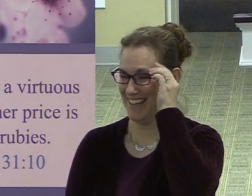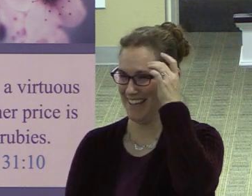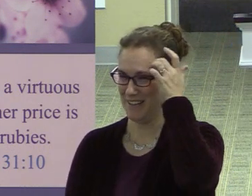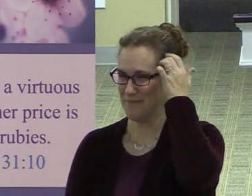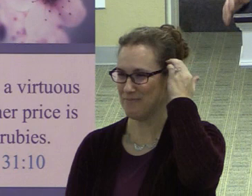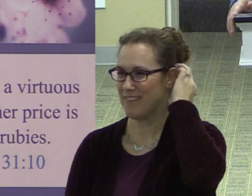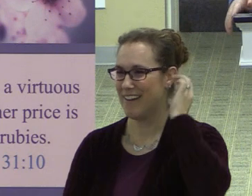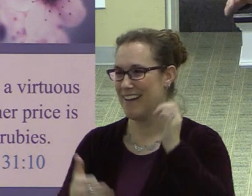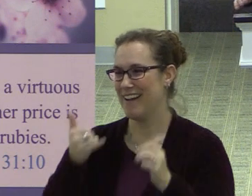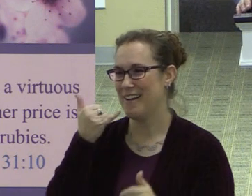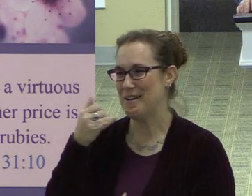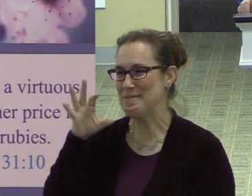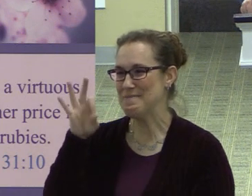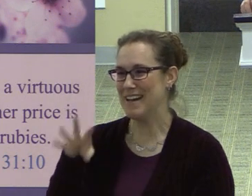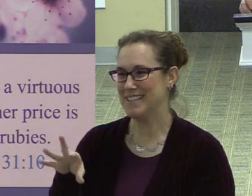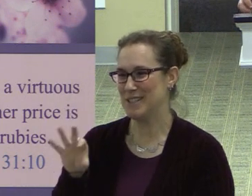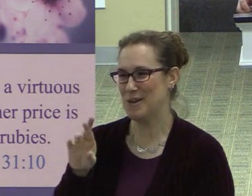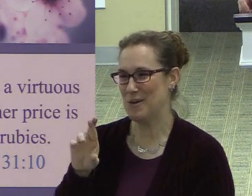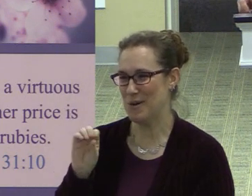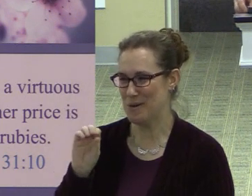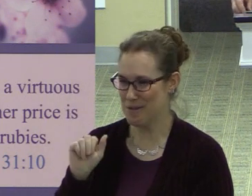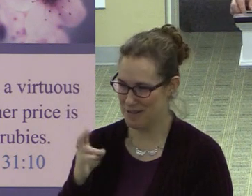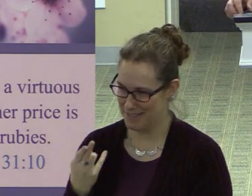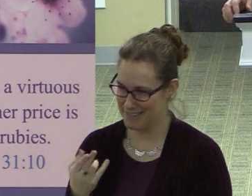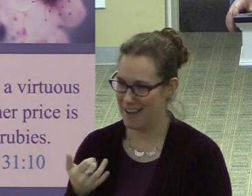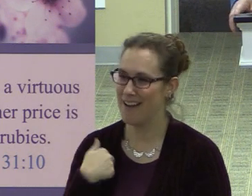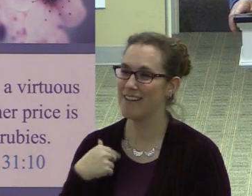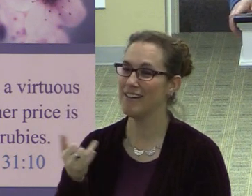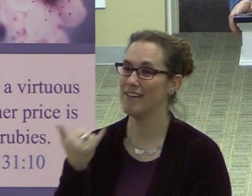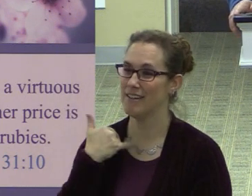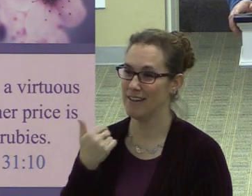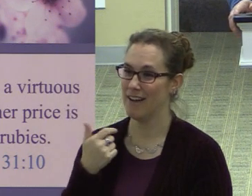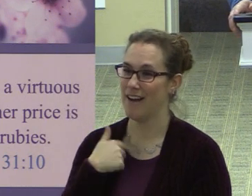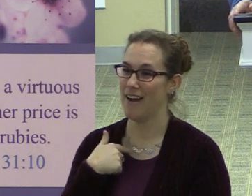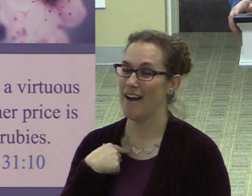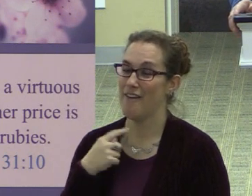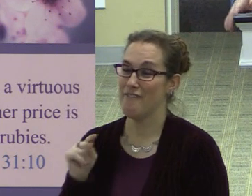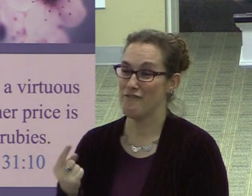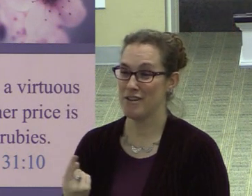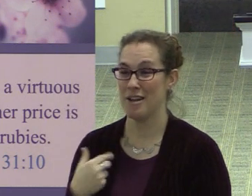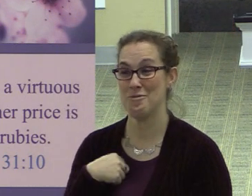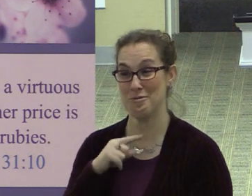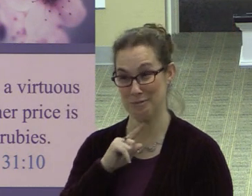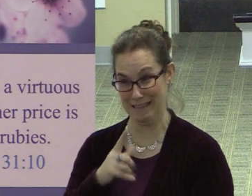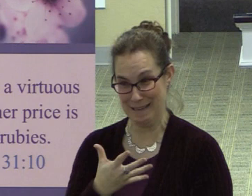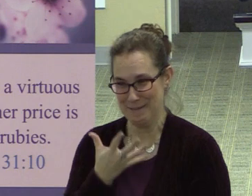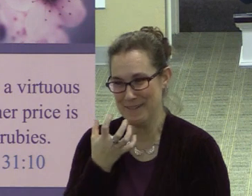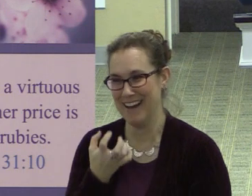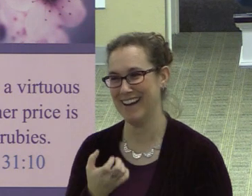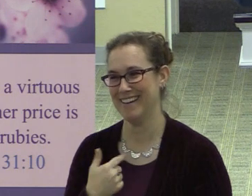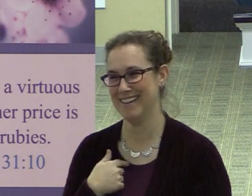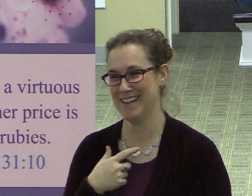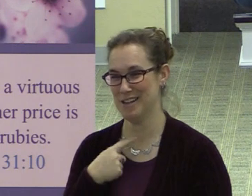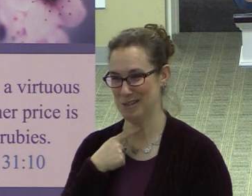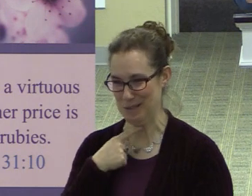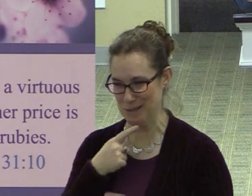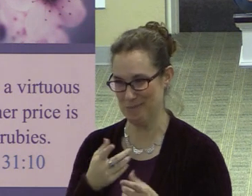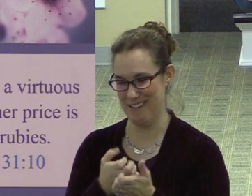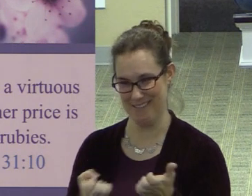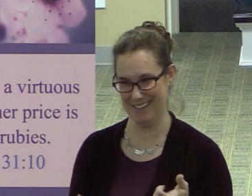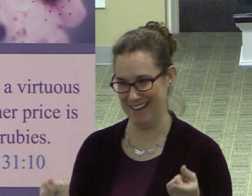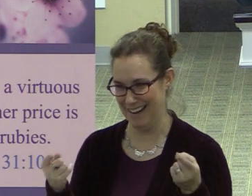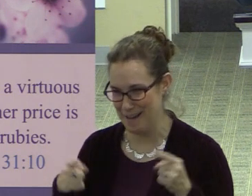And I called Pastor Roach up, and at first I was really ticked. I called him up, just told him everything that had